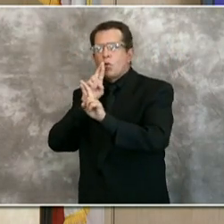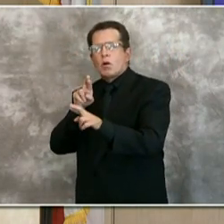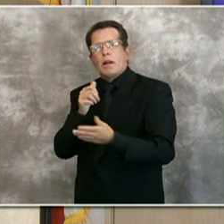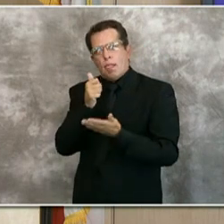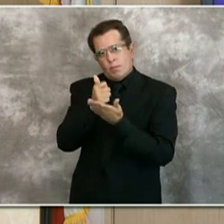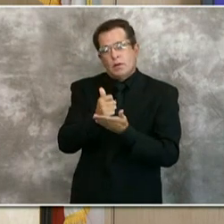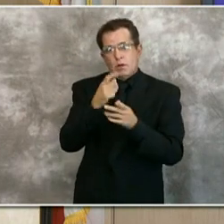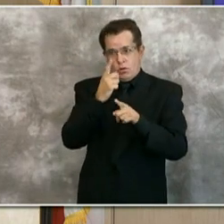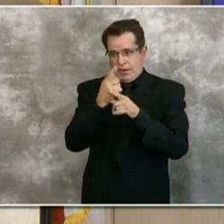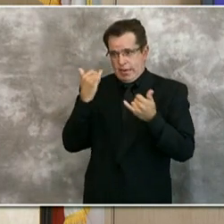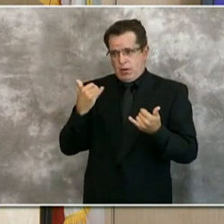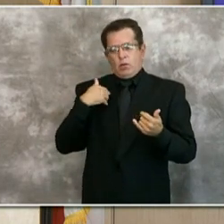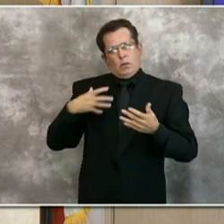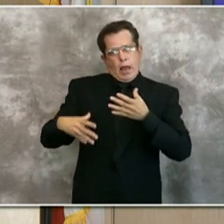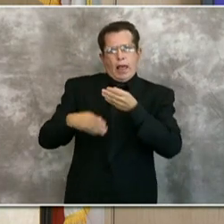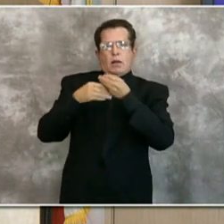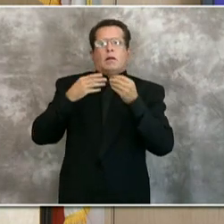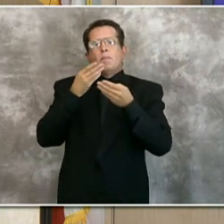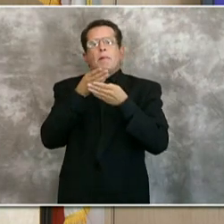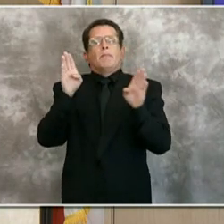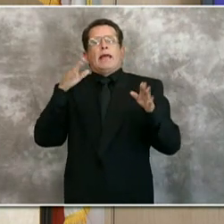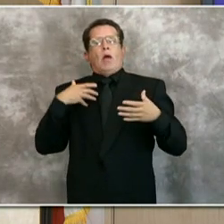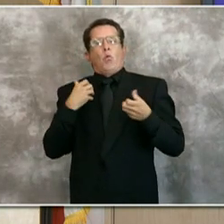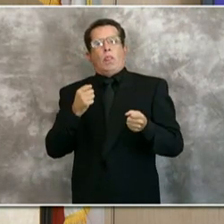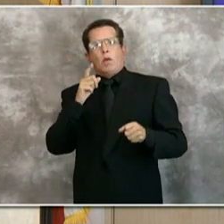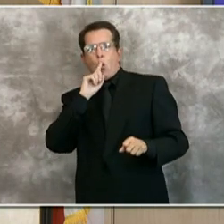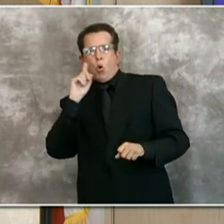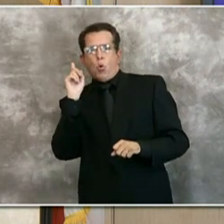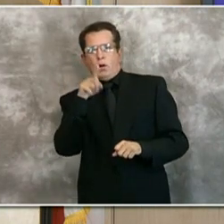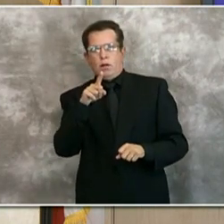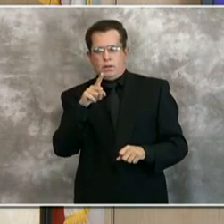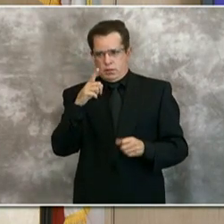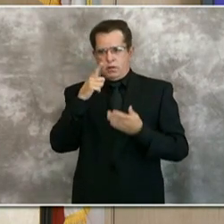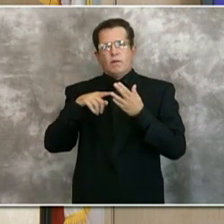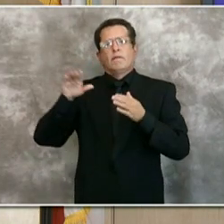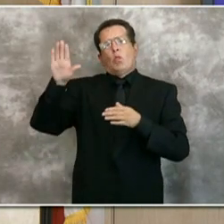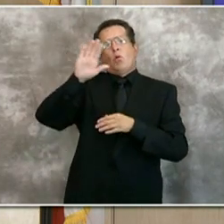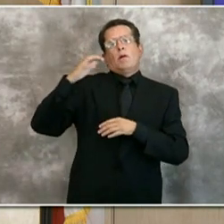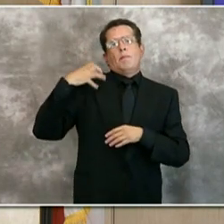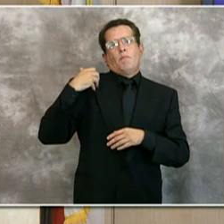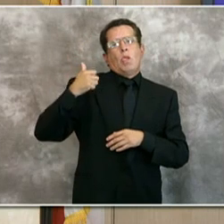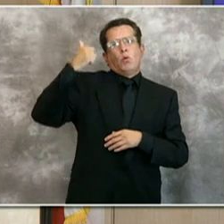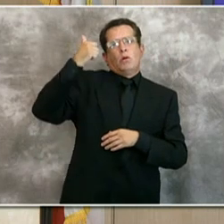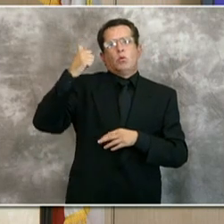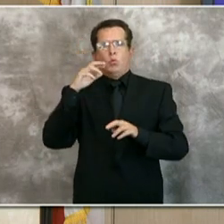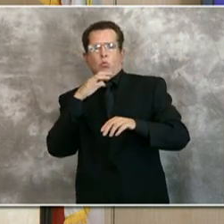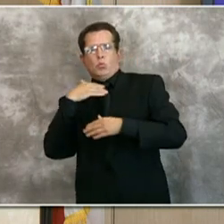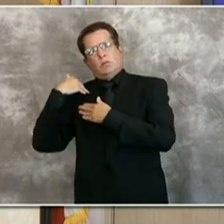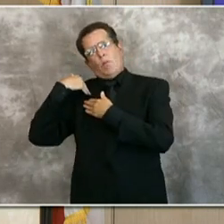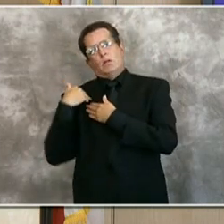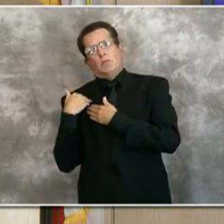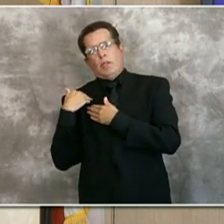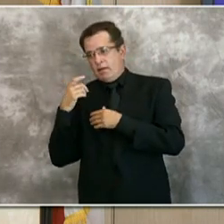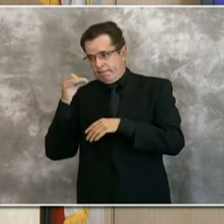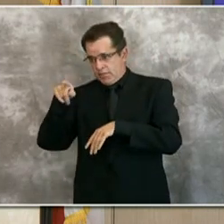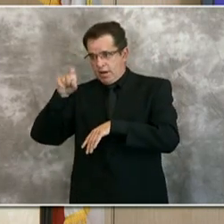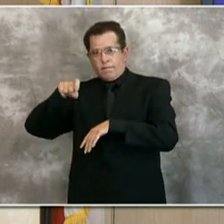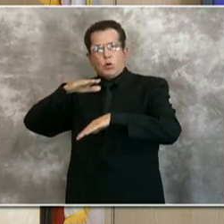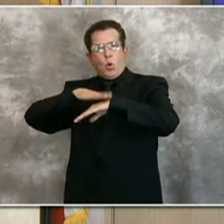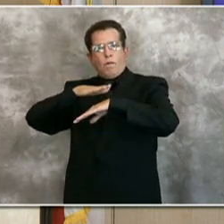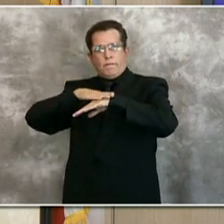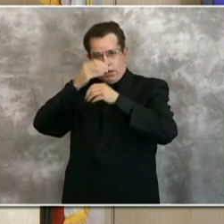update to our public health order today regarding the employer responsibility when it comes to notifying their employees of an